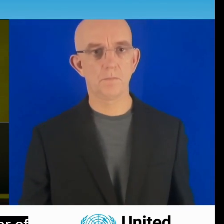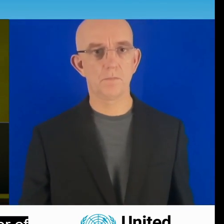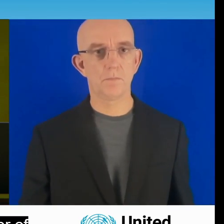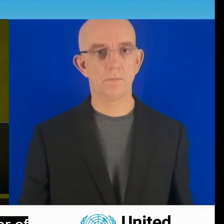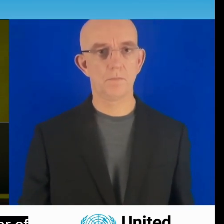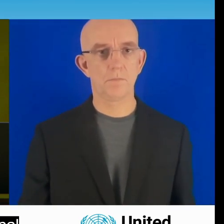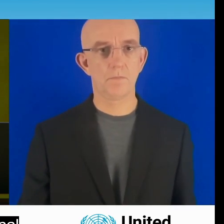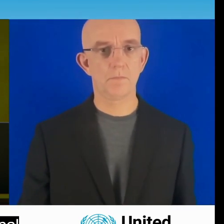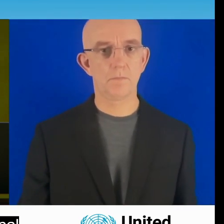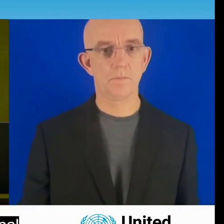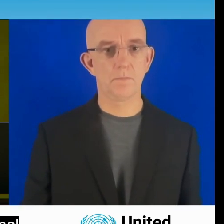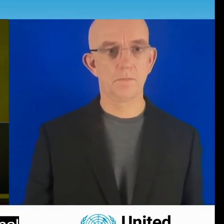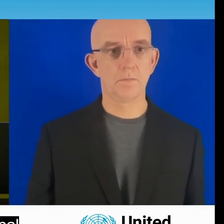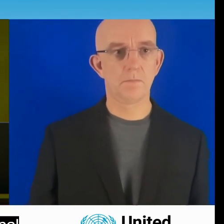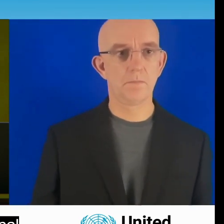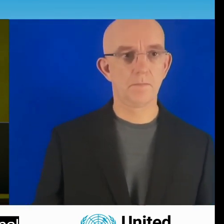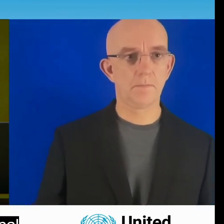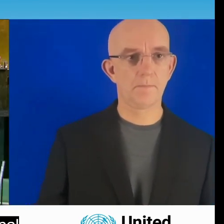I now give the floor